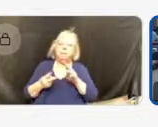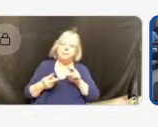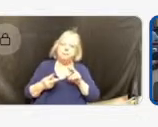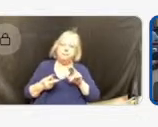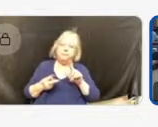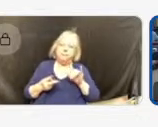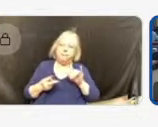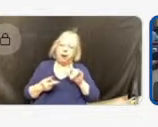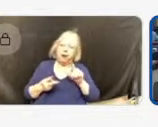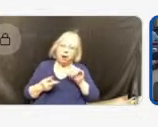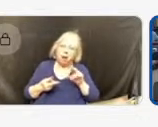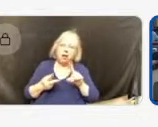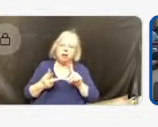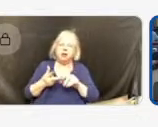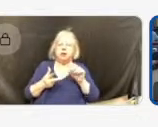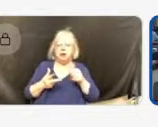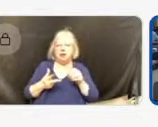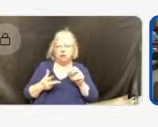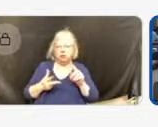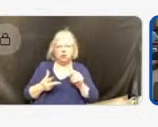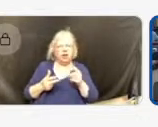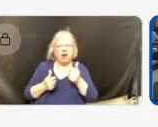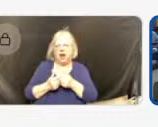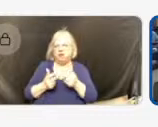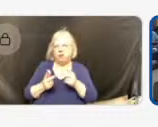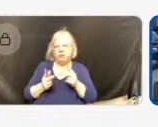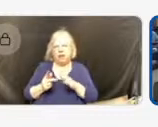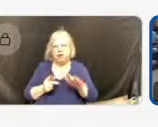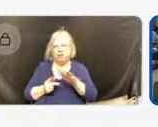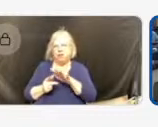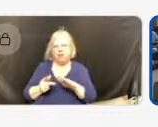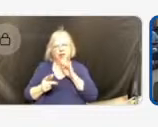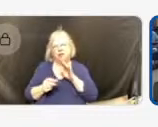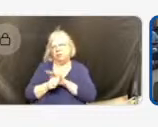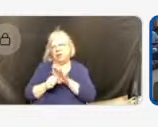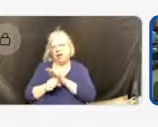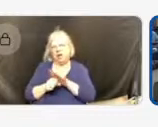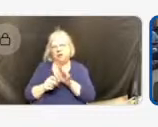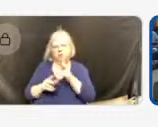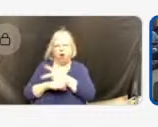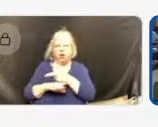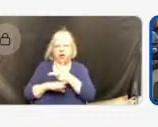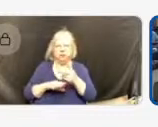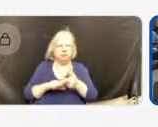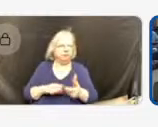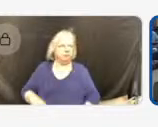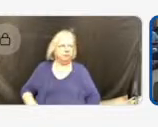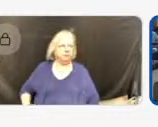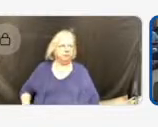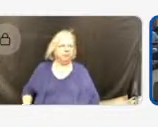and I mean, pretty much everywhere over there, there's ample street parking right now.